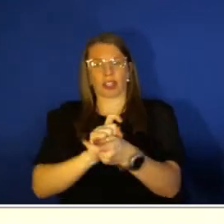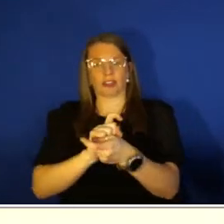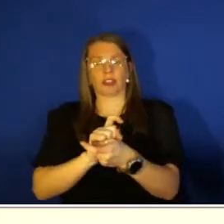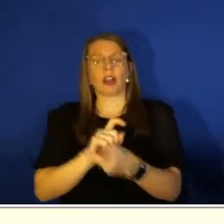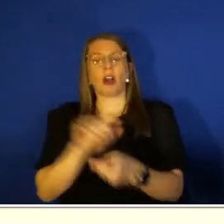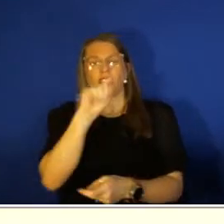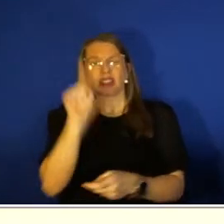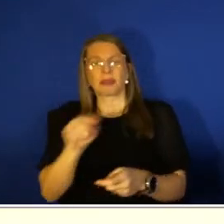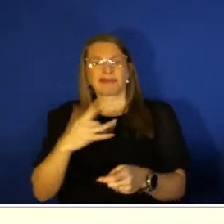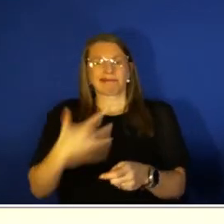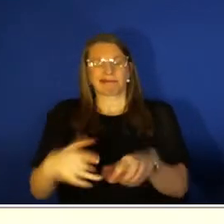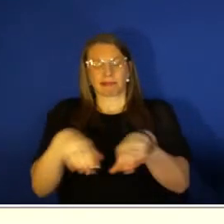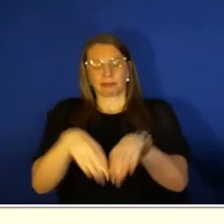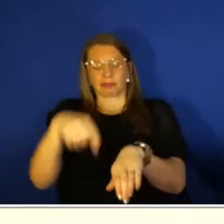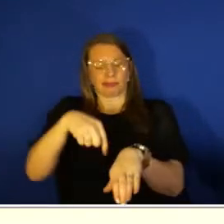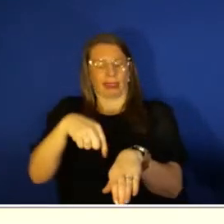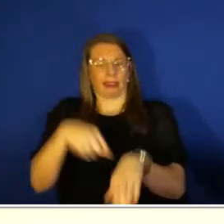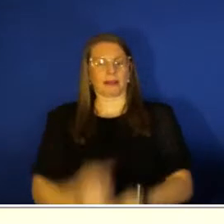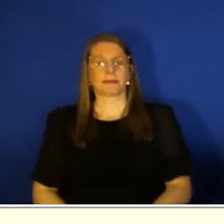brain.